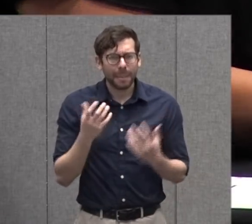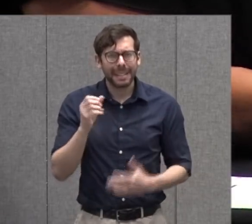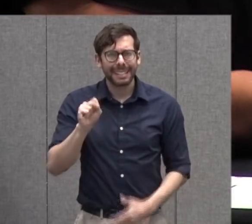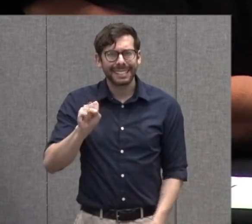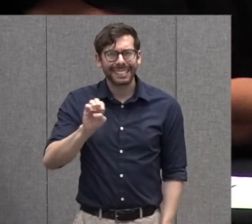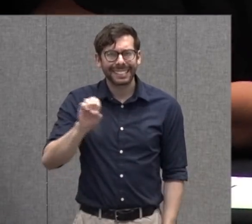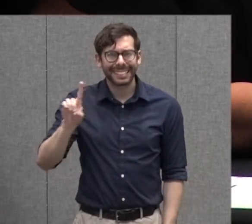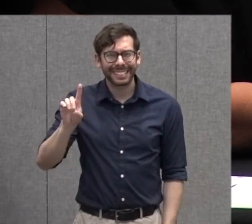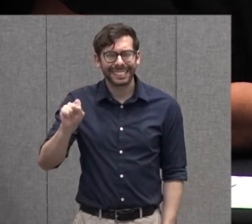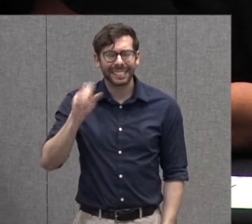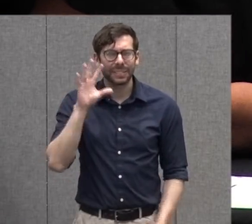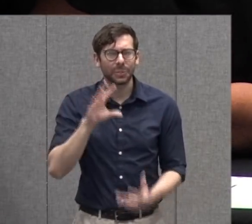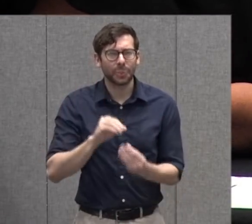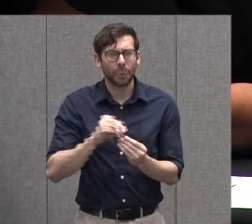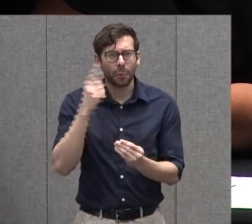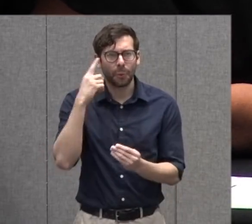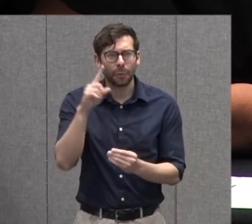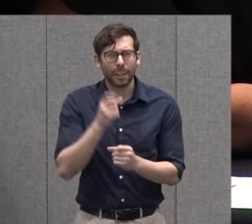year?